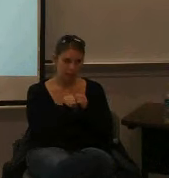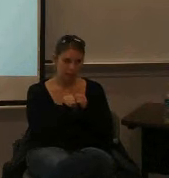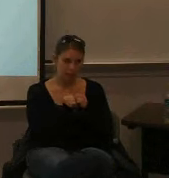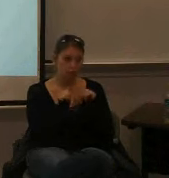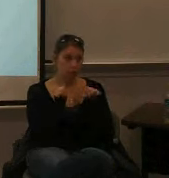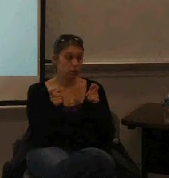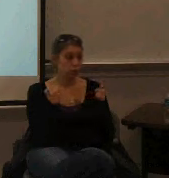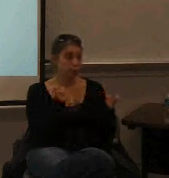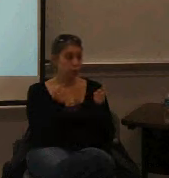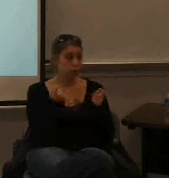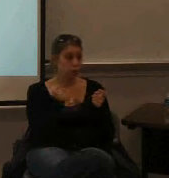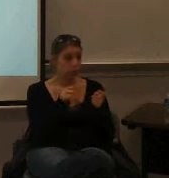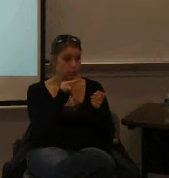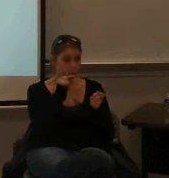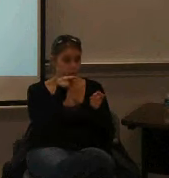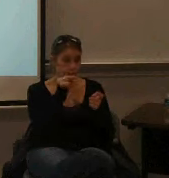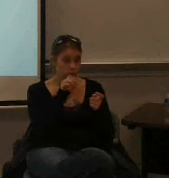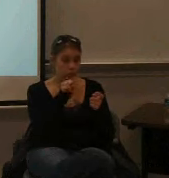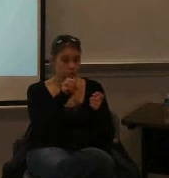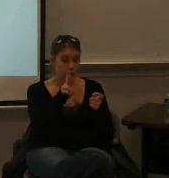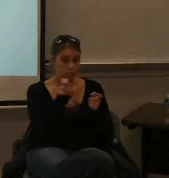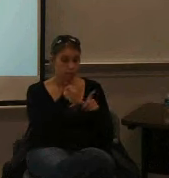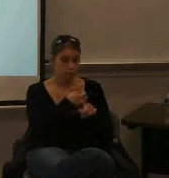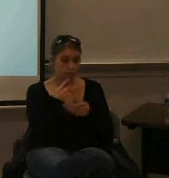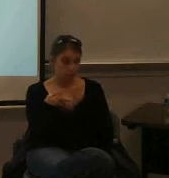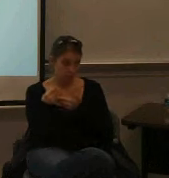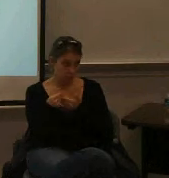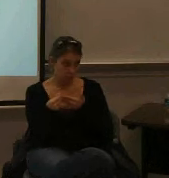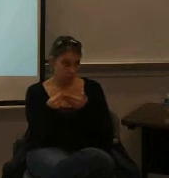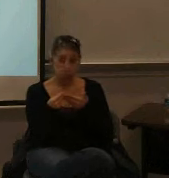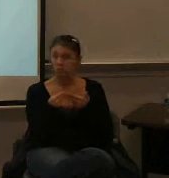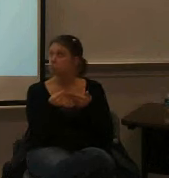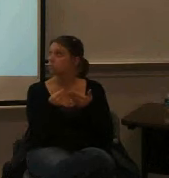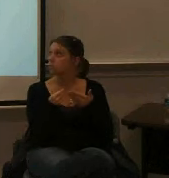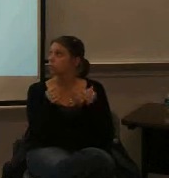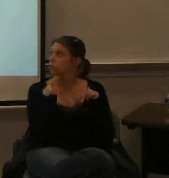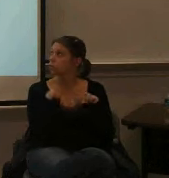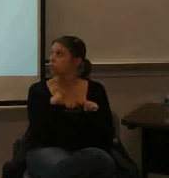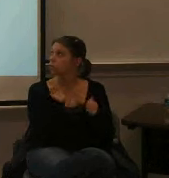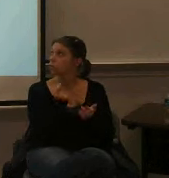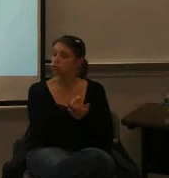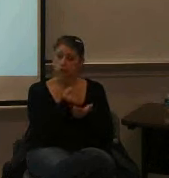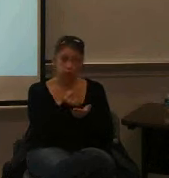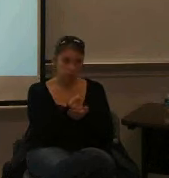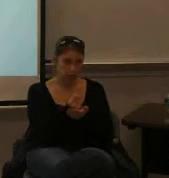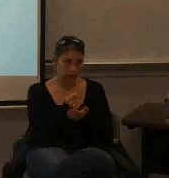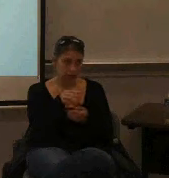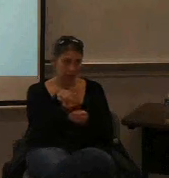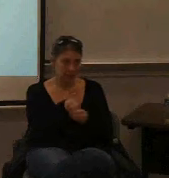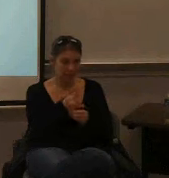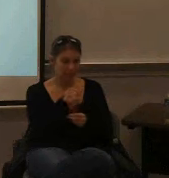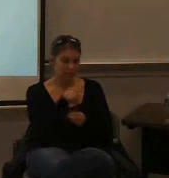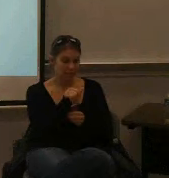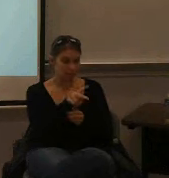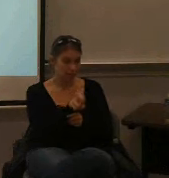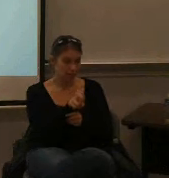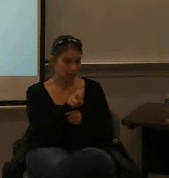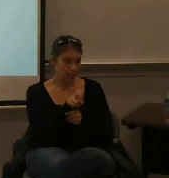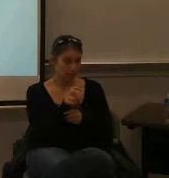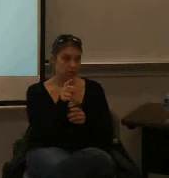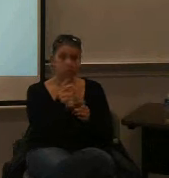You can control the nutrient sources from outside. You can treat the nutrients once they are in the